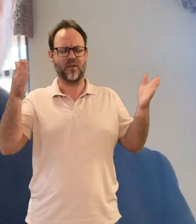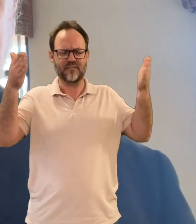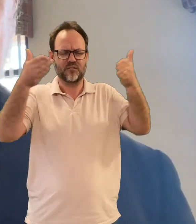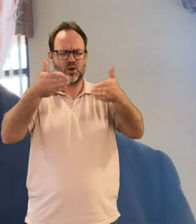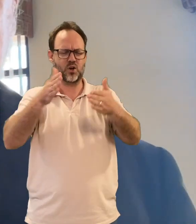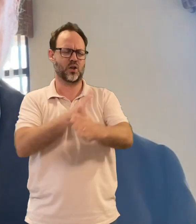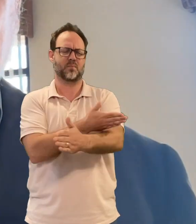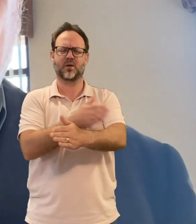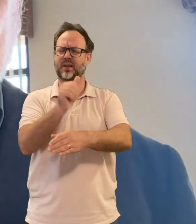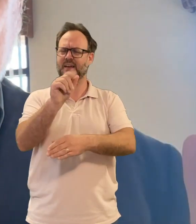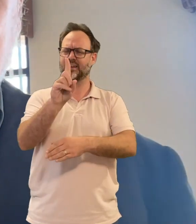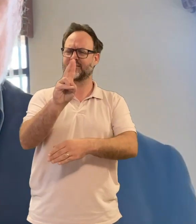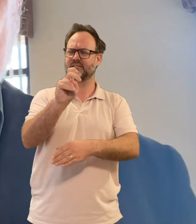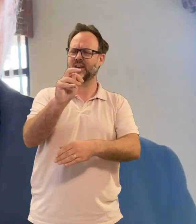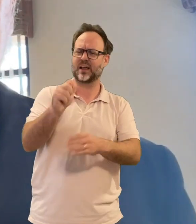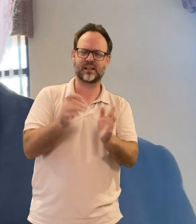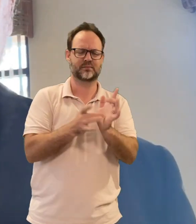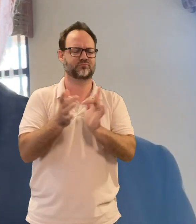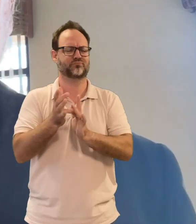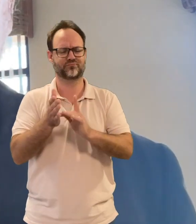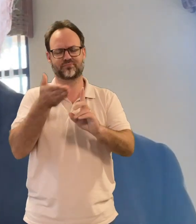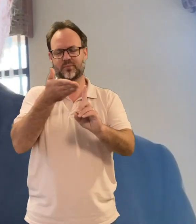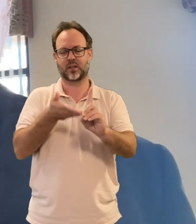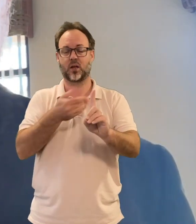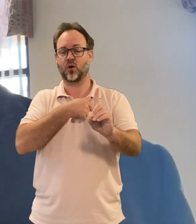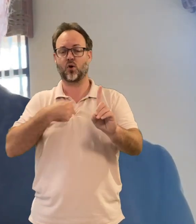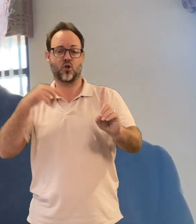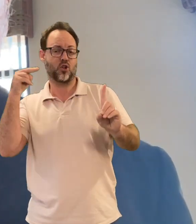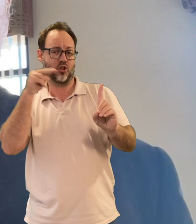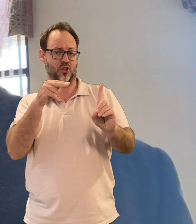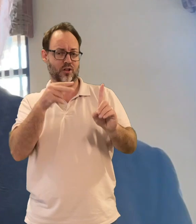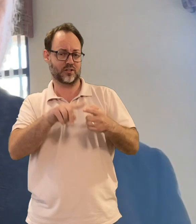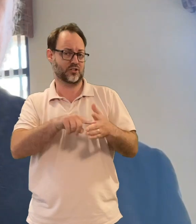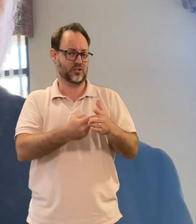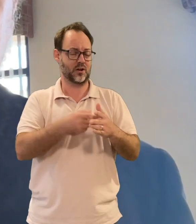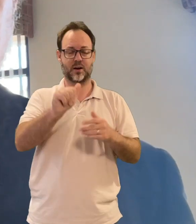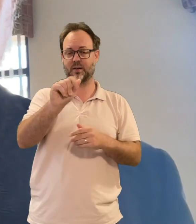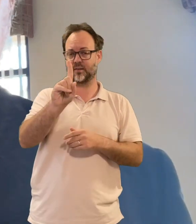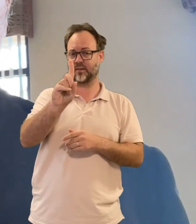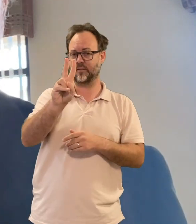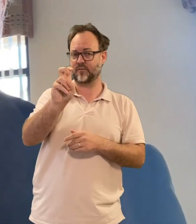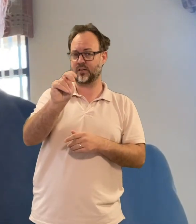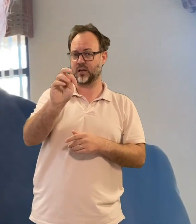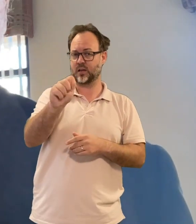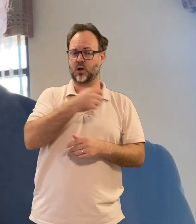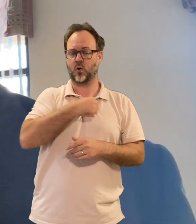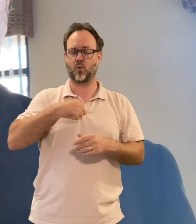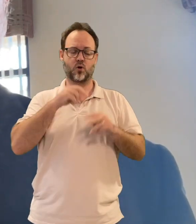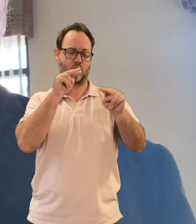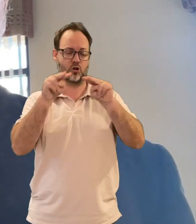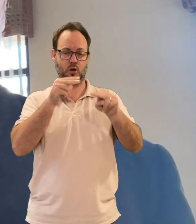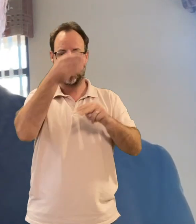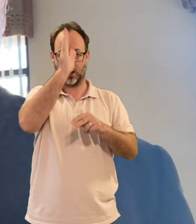always focuses us on the Lord Jesus. Today, as we take a look at the beginning of Advent, we're going to start